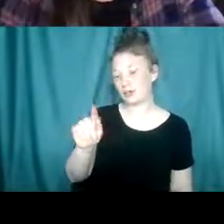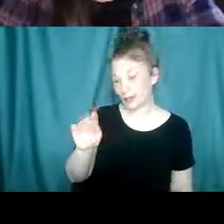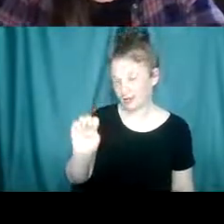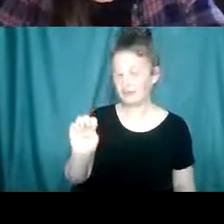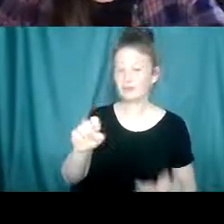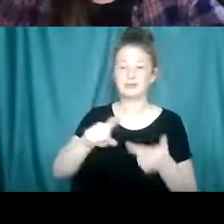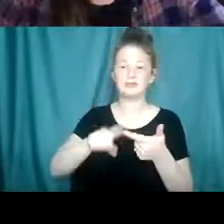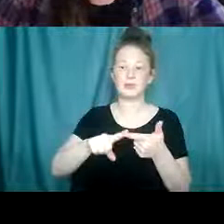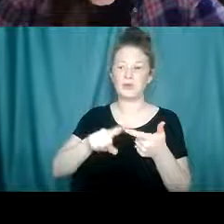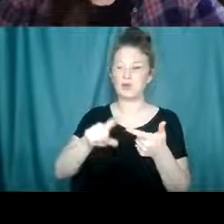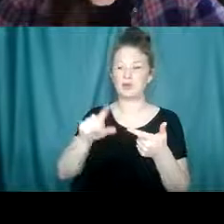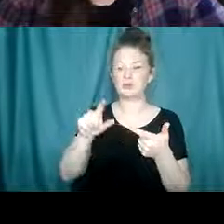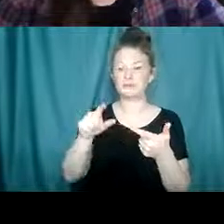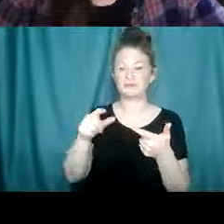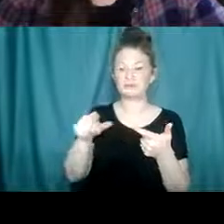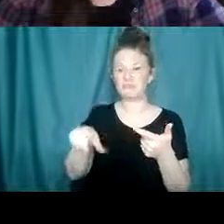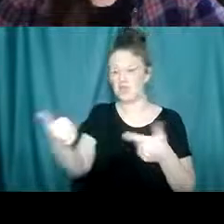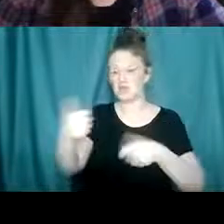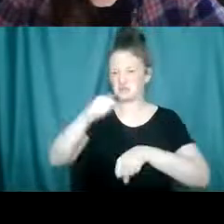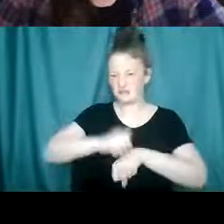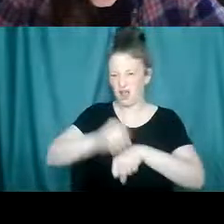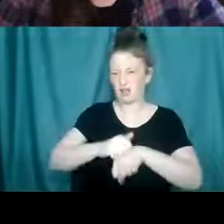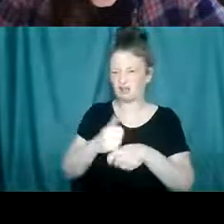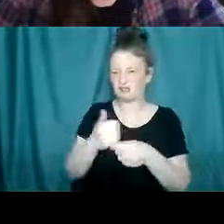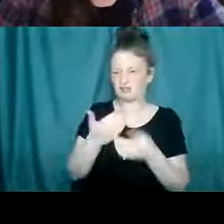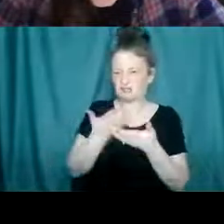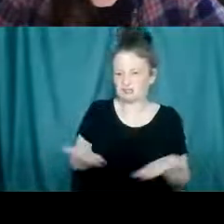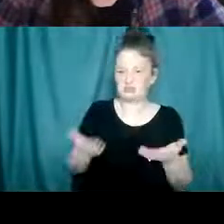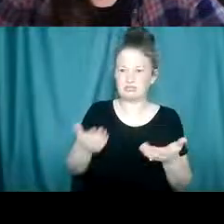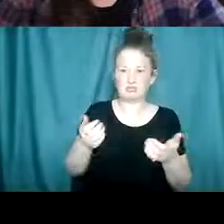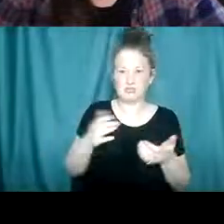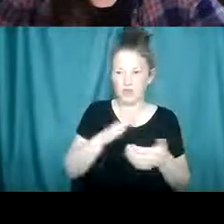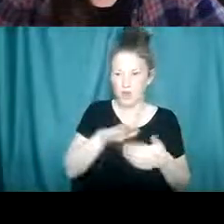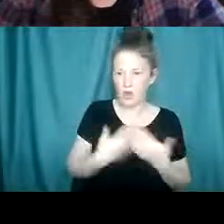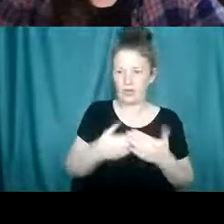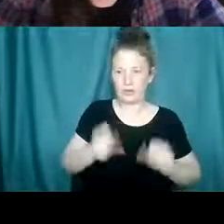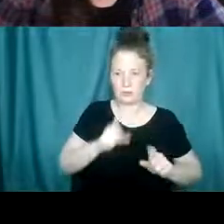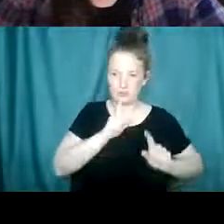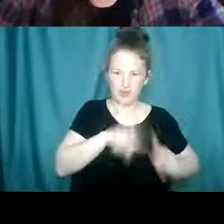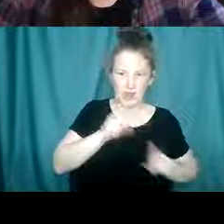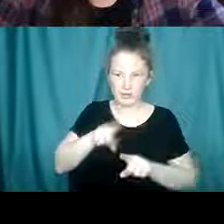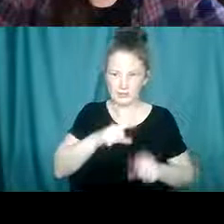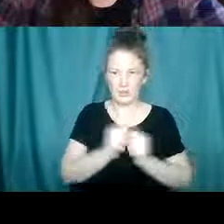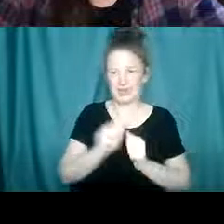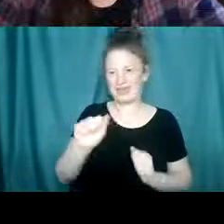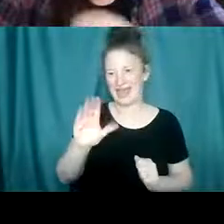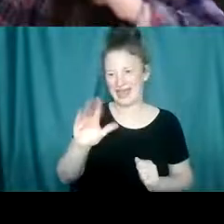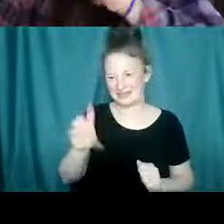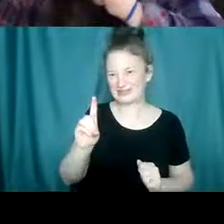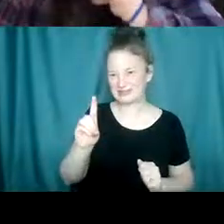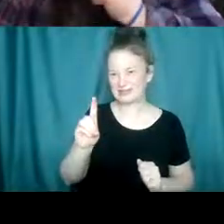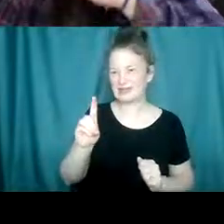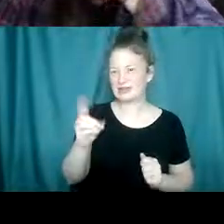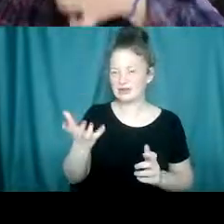in these rock layers. It can all react with acid. So it really, if we can